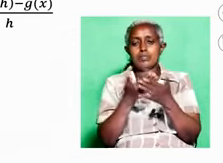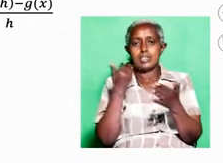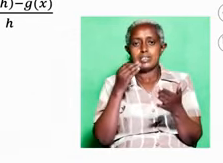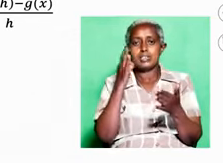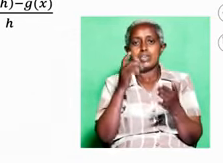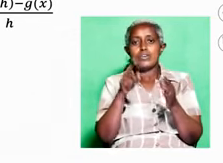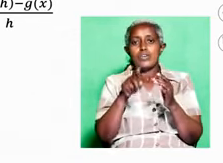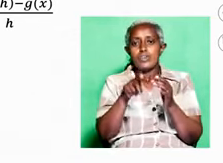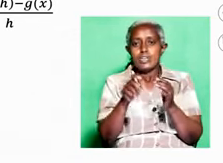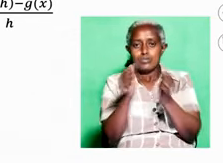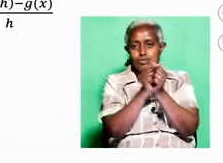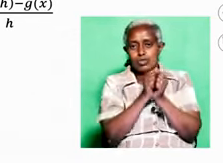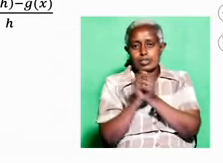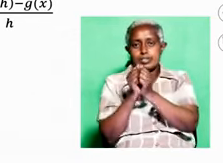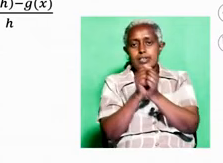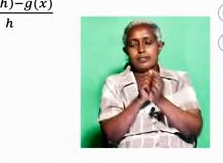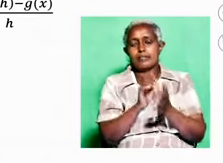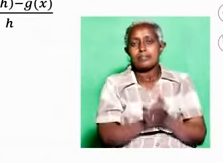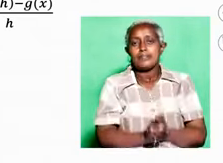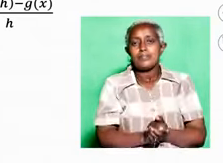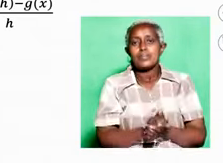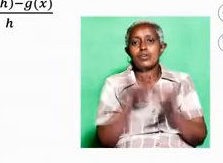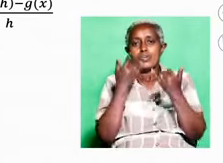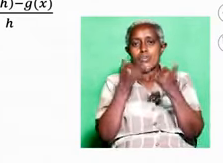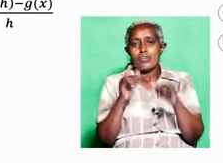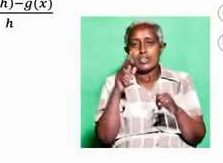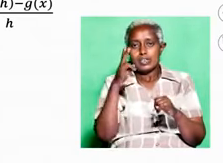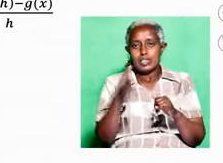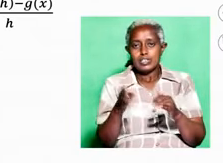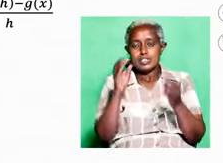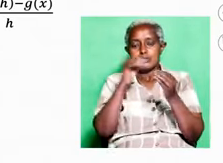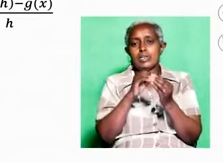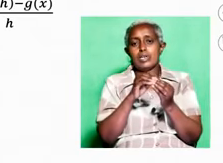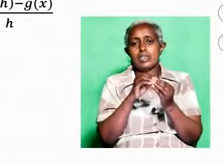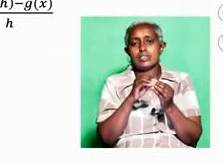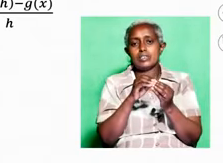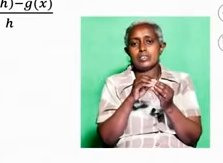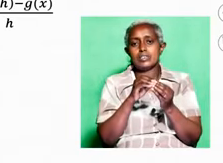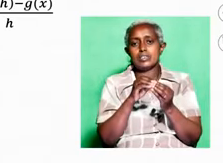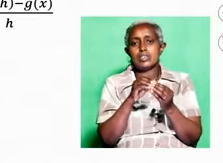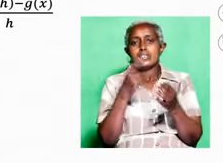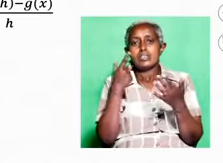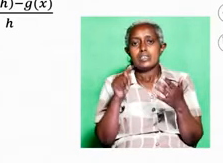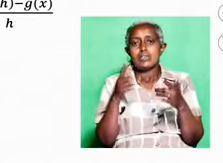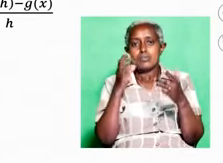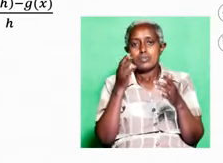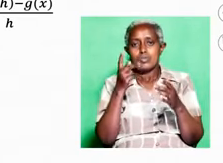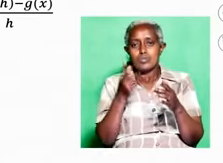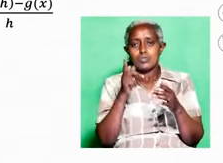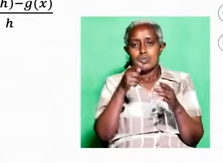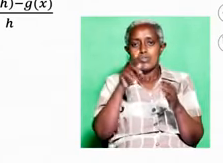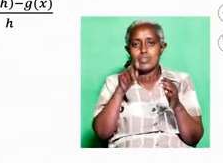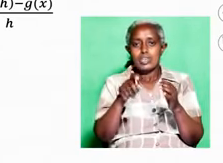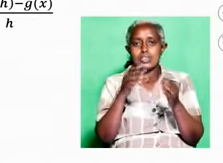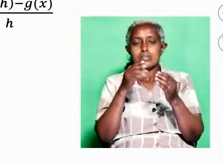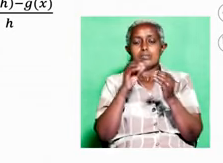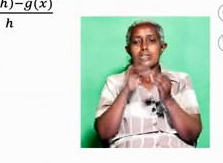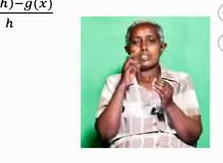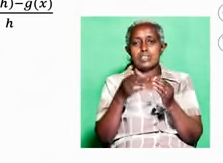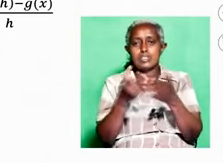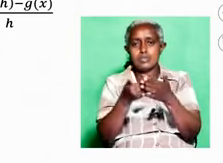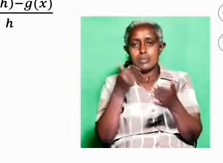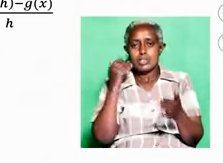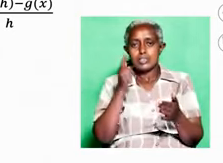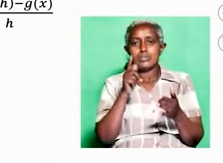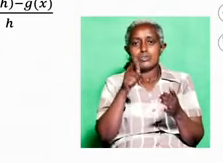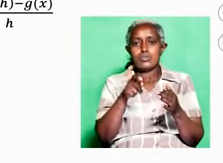x together, f of x plus h minus f of x over h, plus the limit of g of x plus h minus g